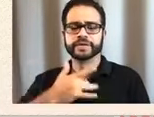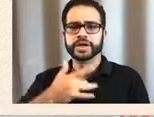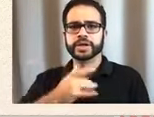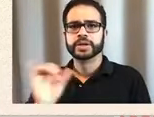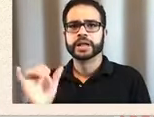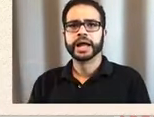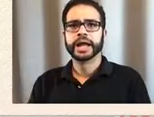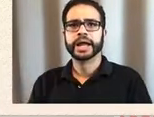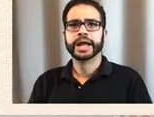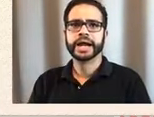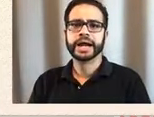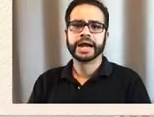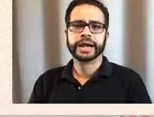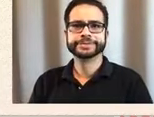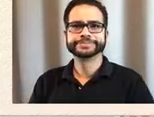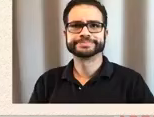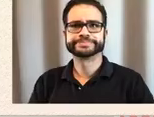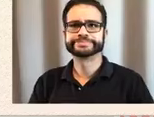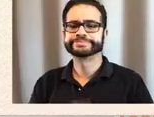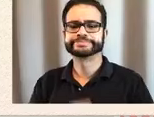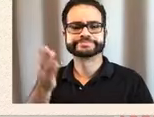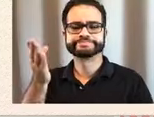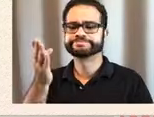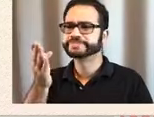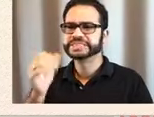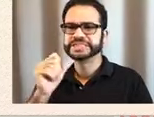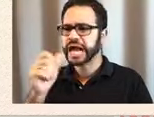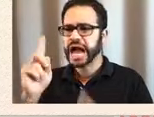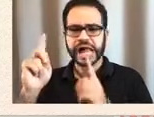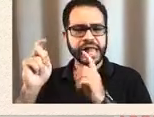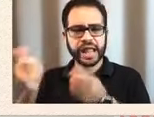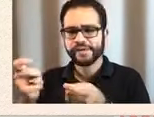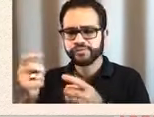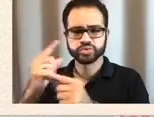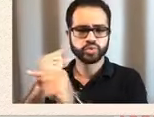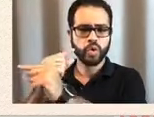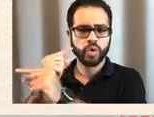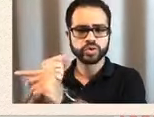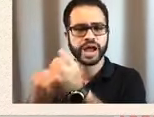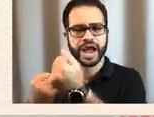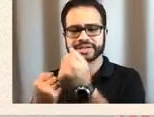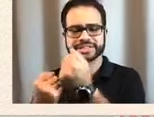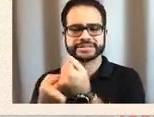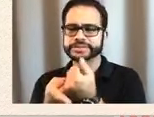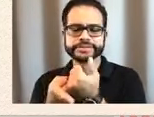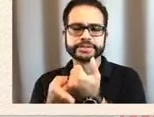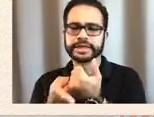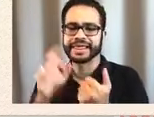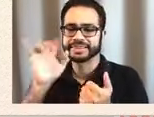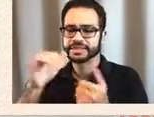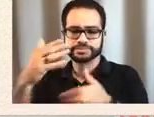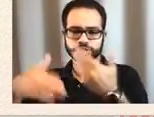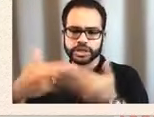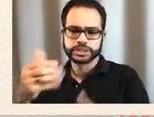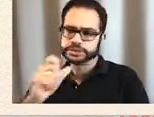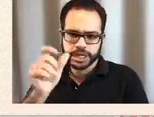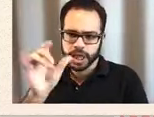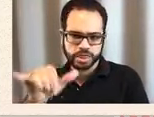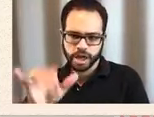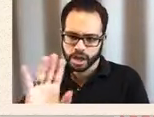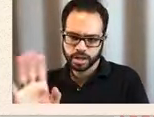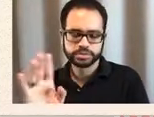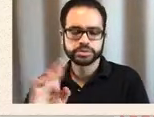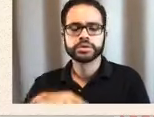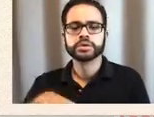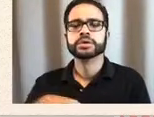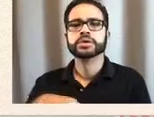they're not going to be awarded guardian advocacy. That's not what this process is.